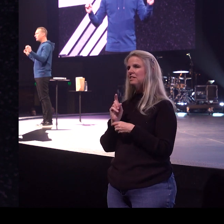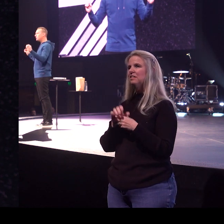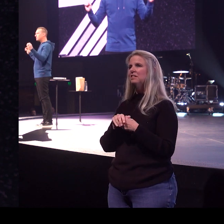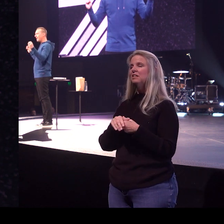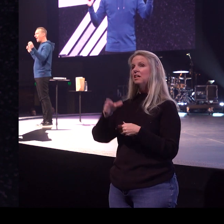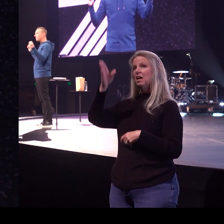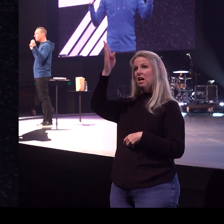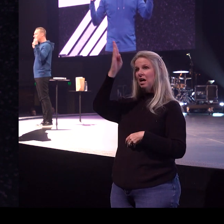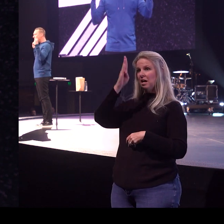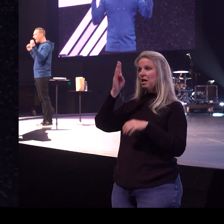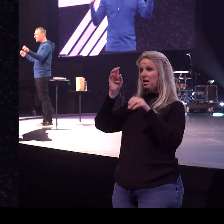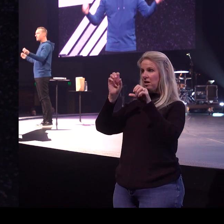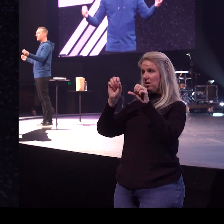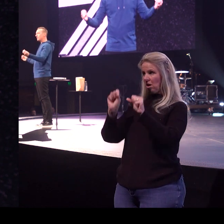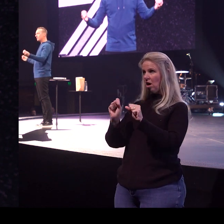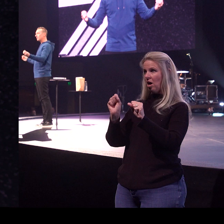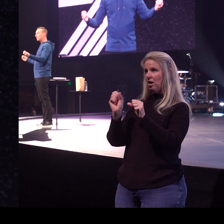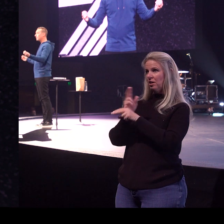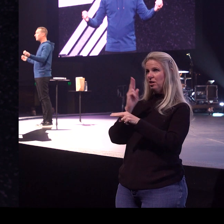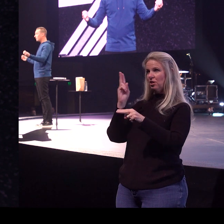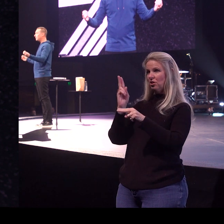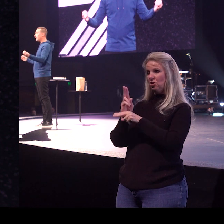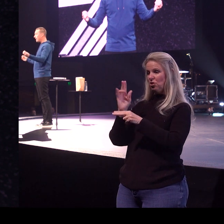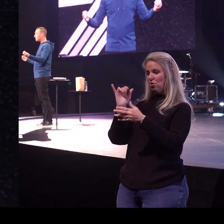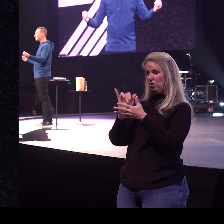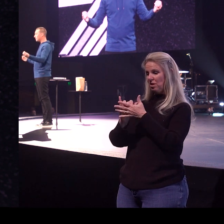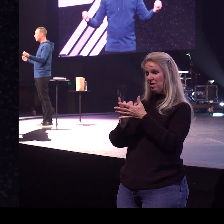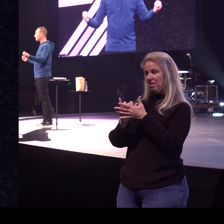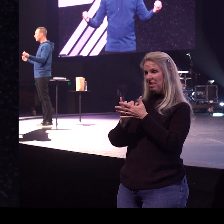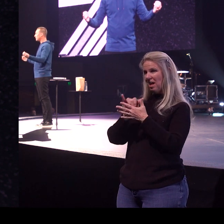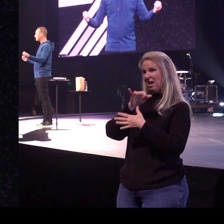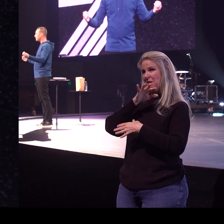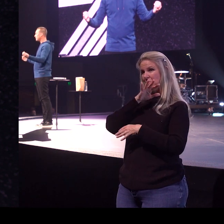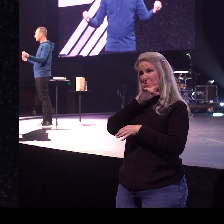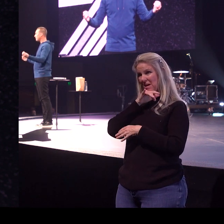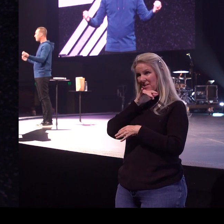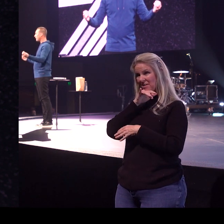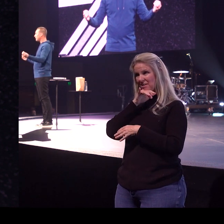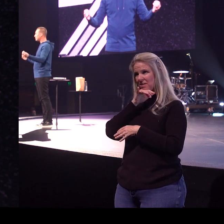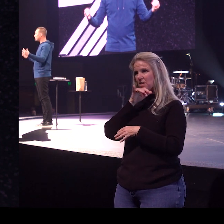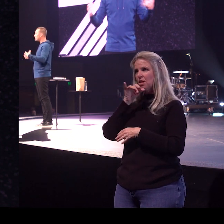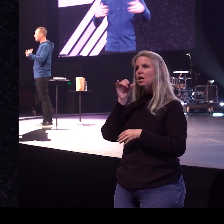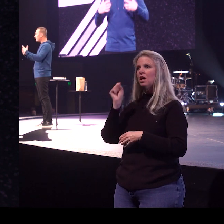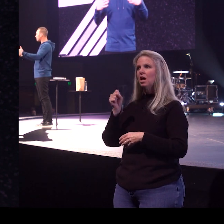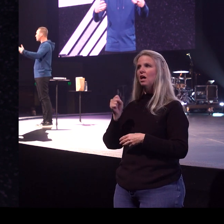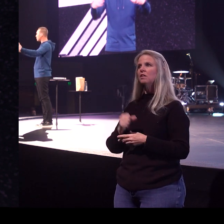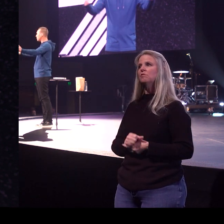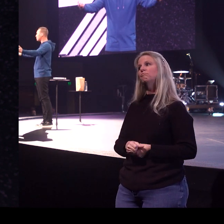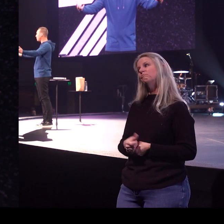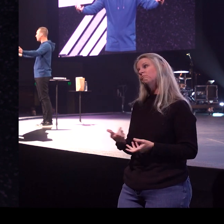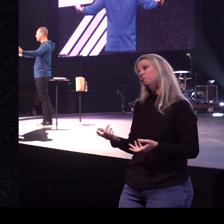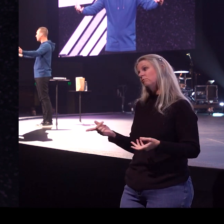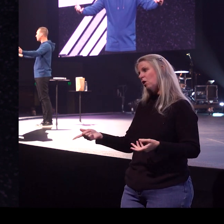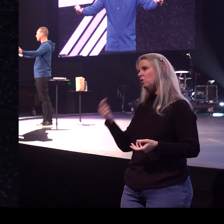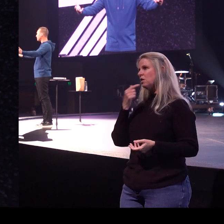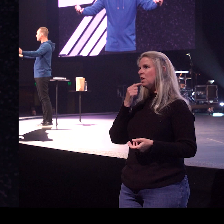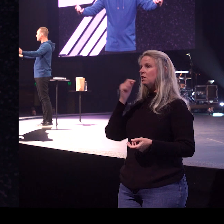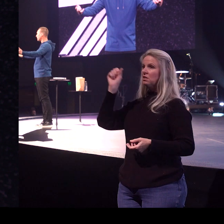God could use that mess? Yes. So she said yes. She told her